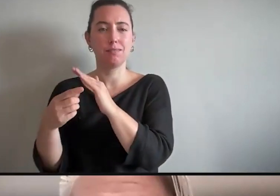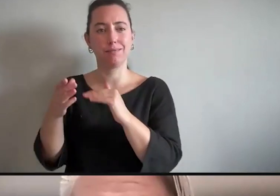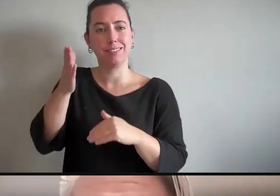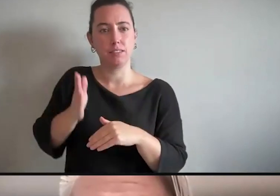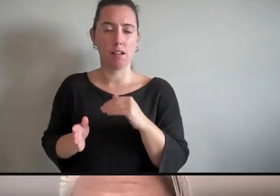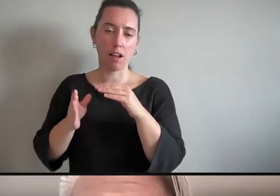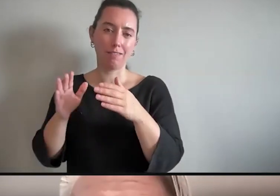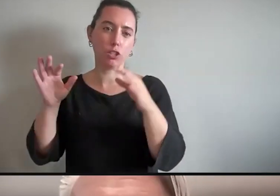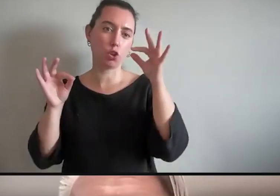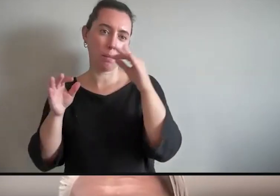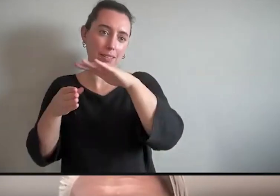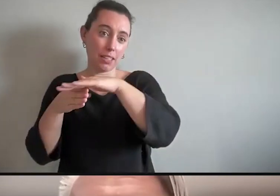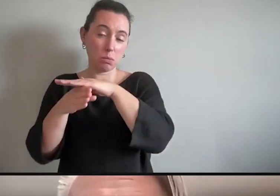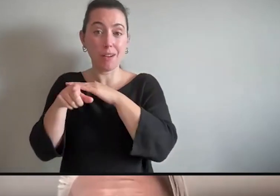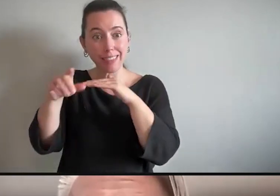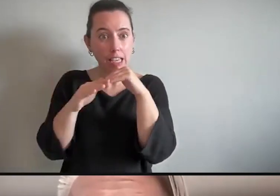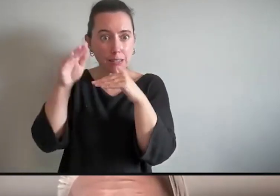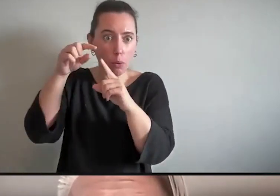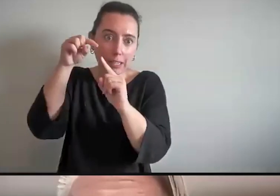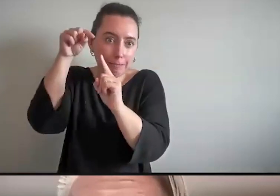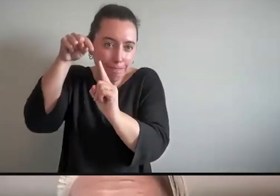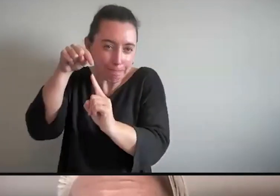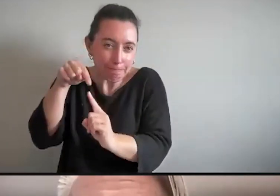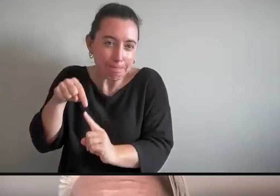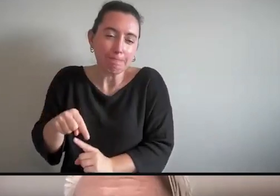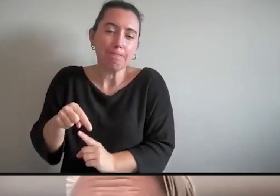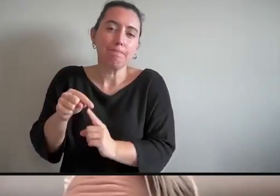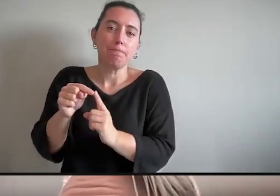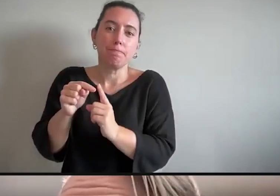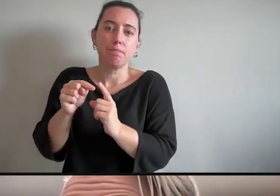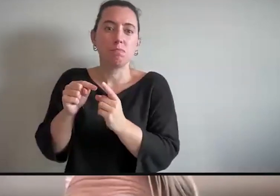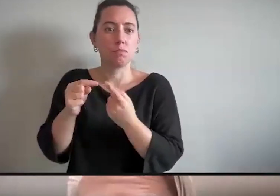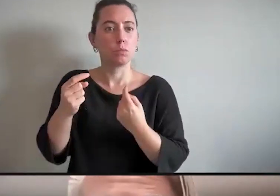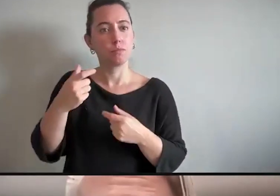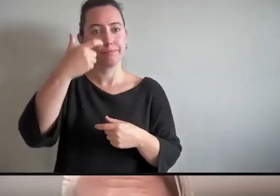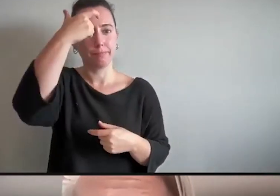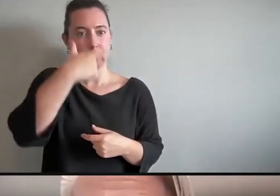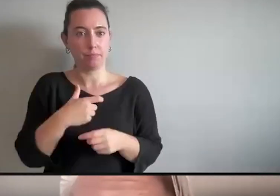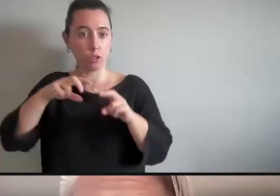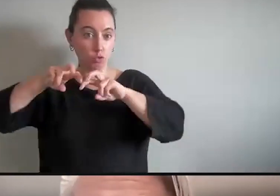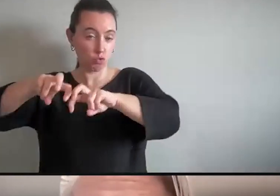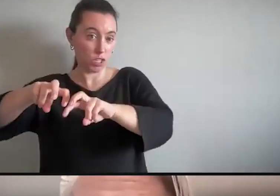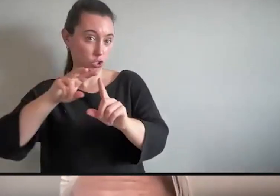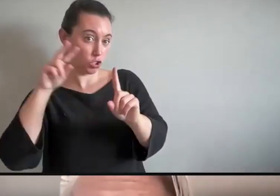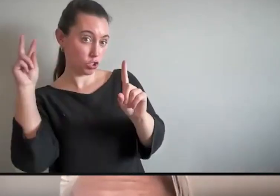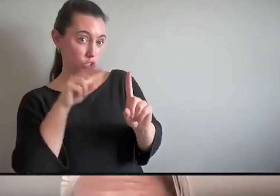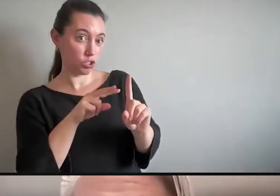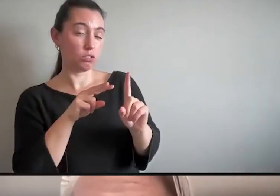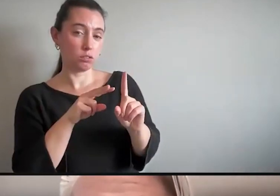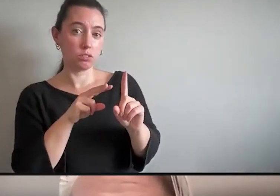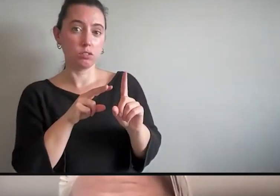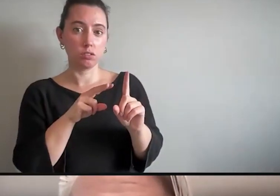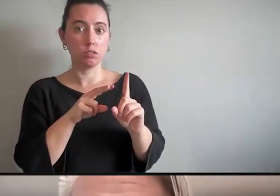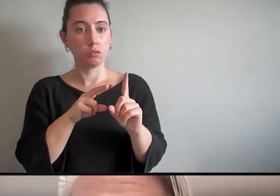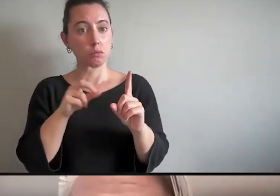very, very detailed and things that we from a kind of end user research focus think is very few end users with